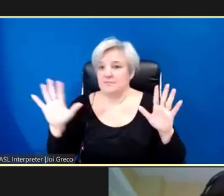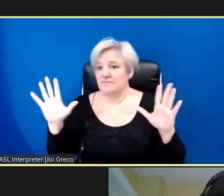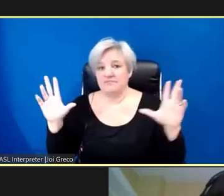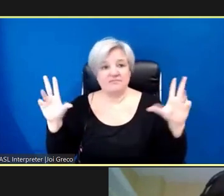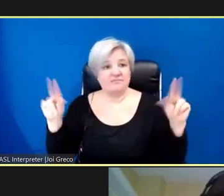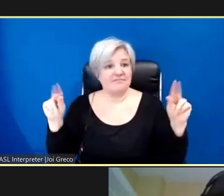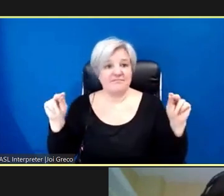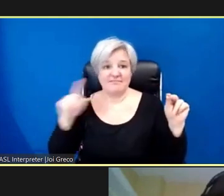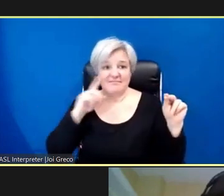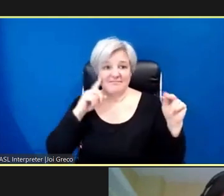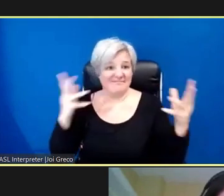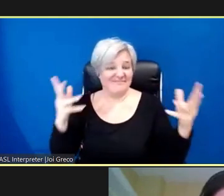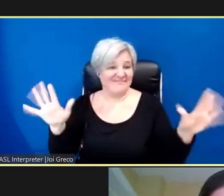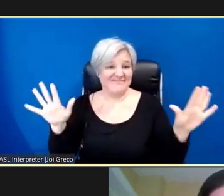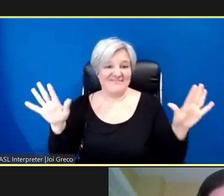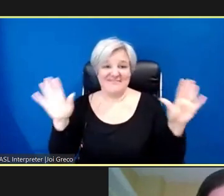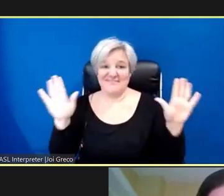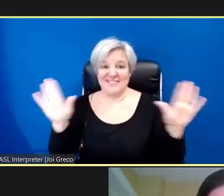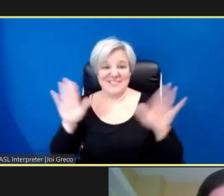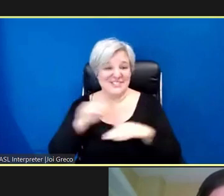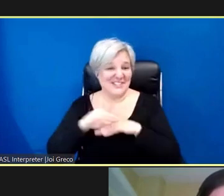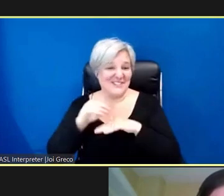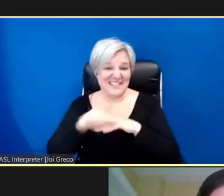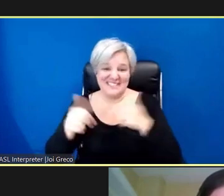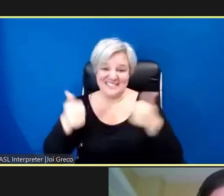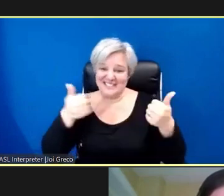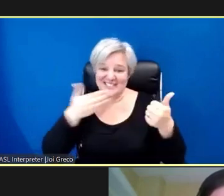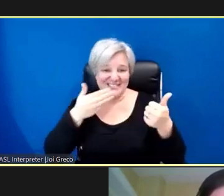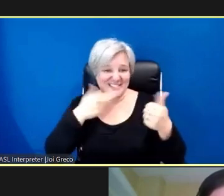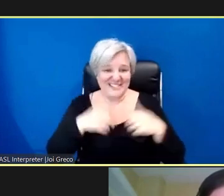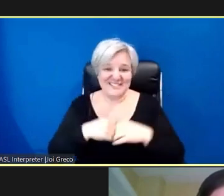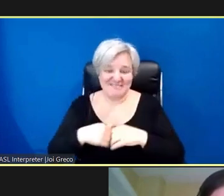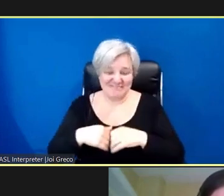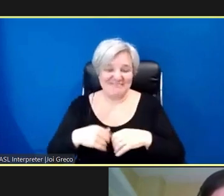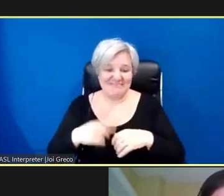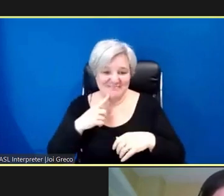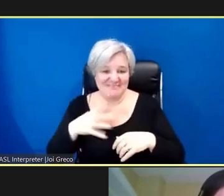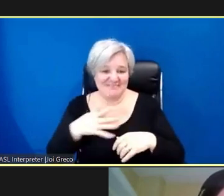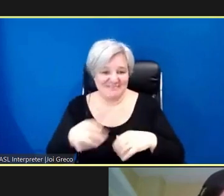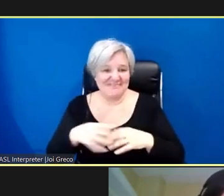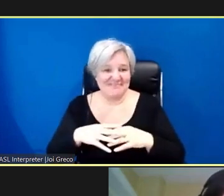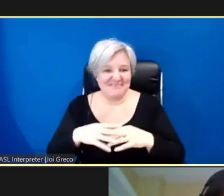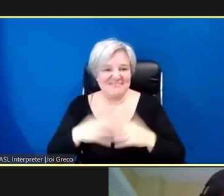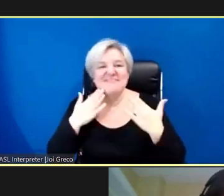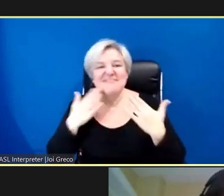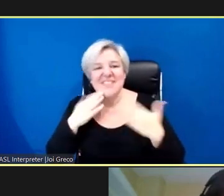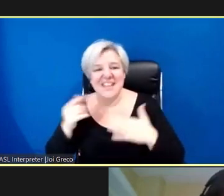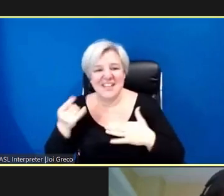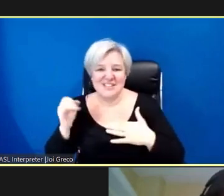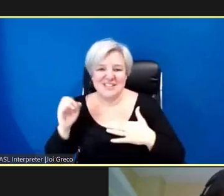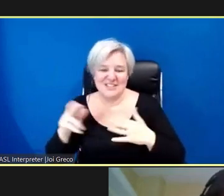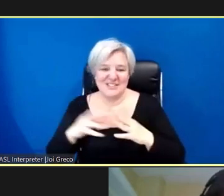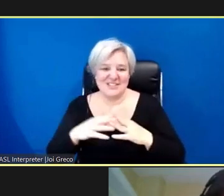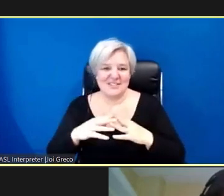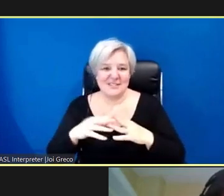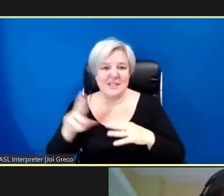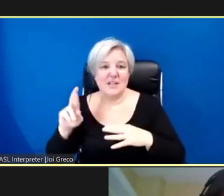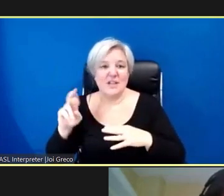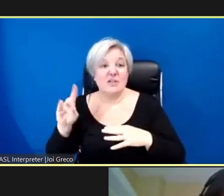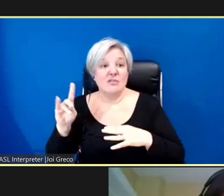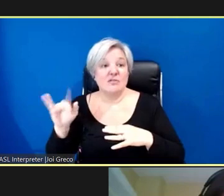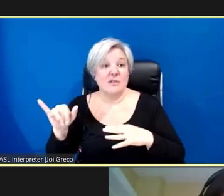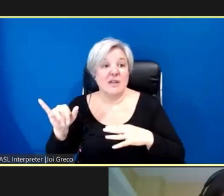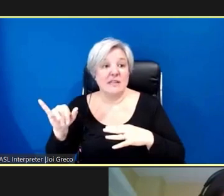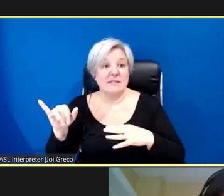No, I think that's great advice. Really, yeah. Thank you, Ginger. Well, Randy,